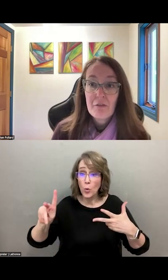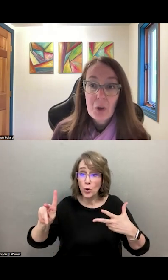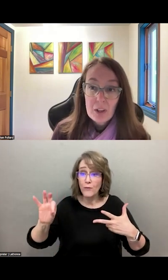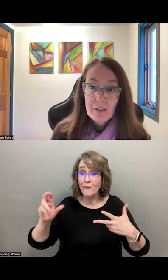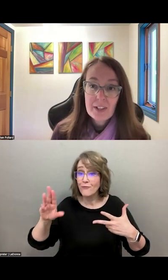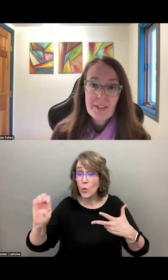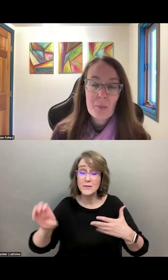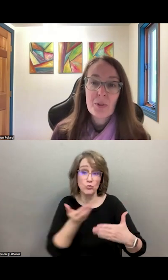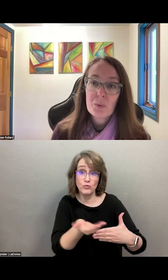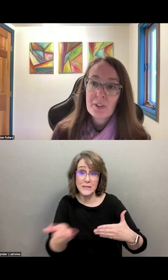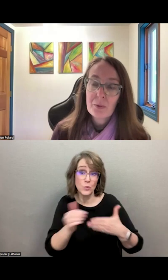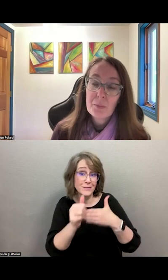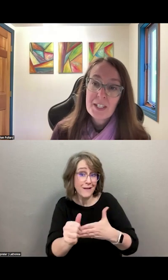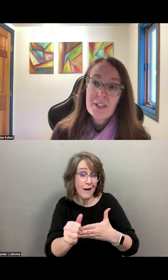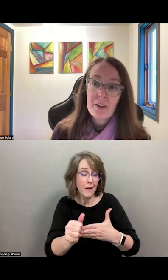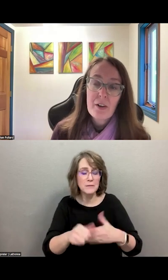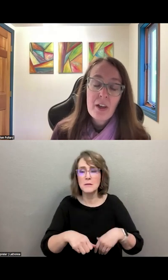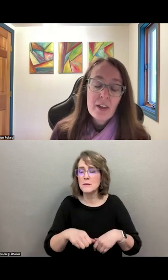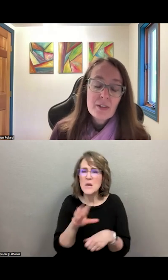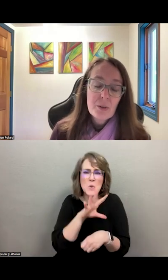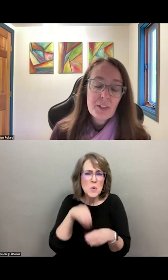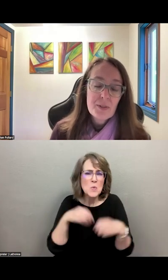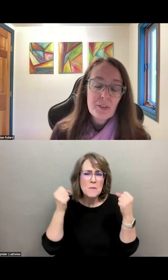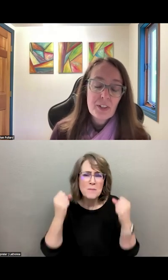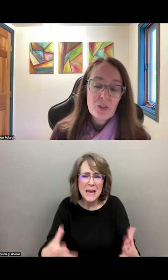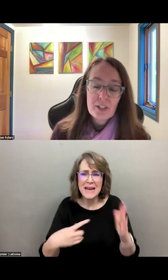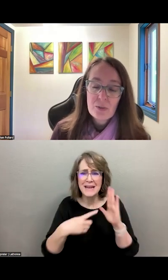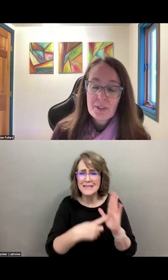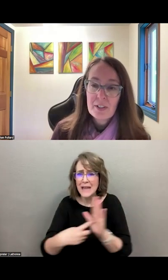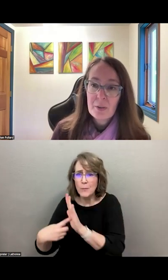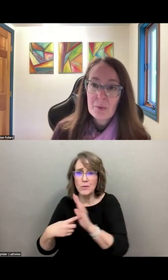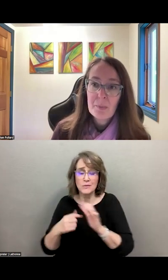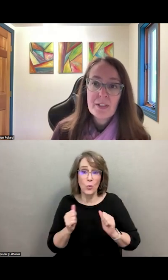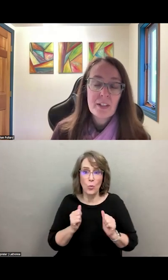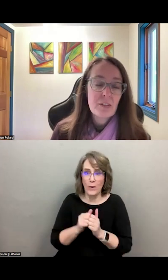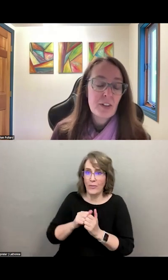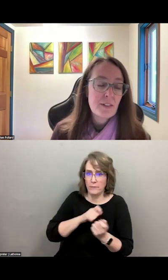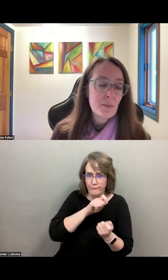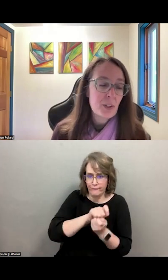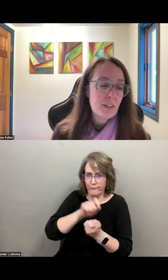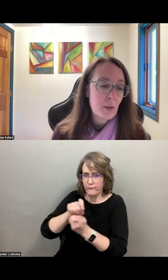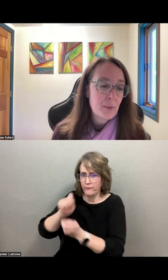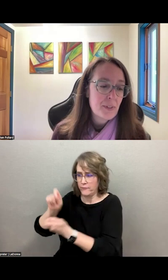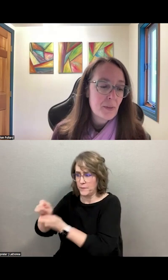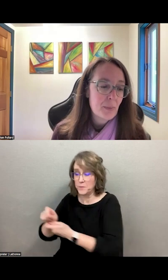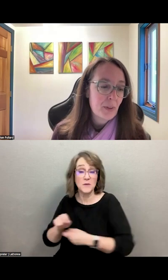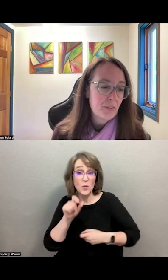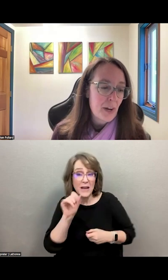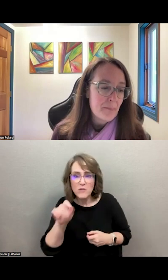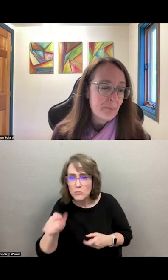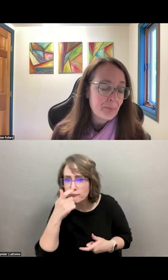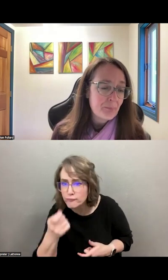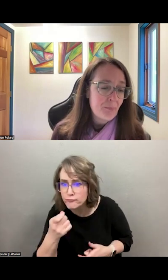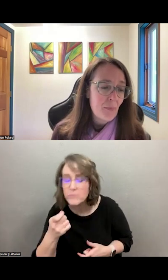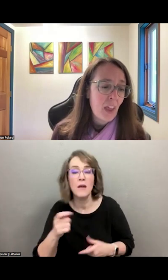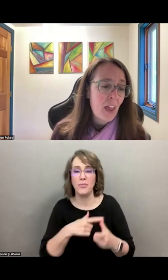just full of examples with detail. So if these are things you're interested in implementing, you've got some good examples to build